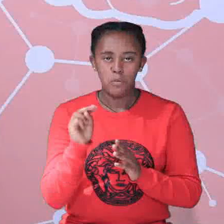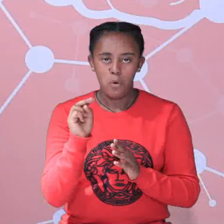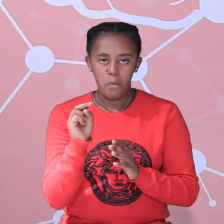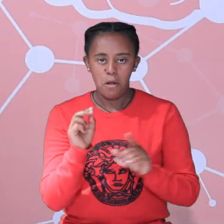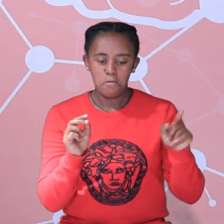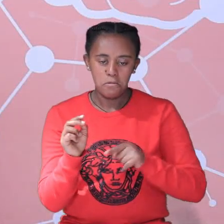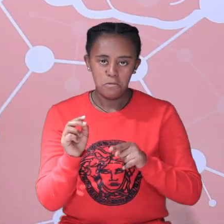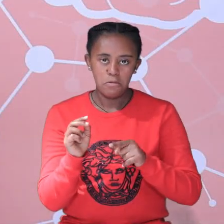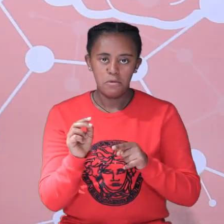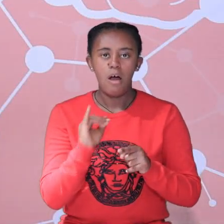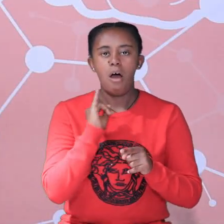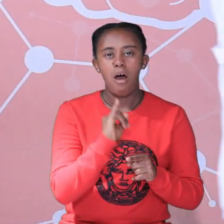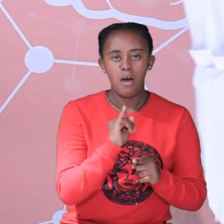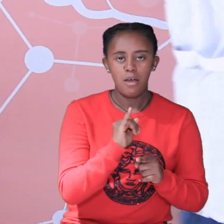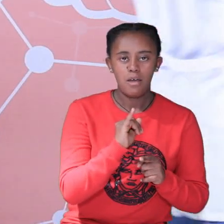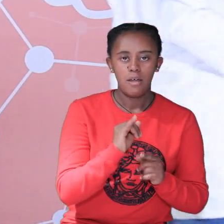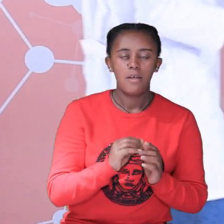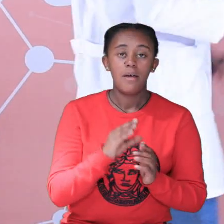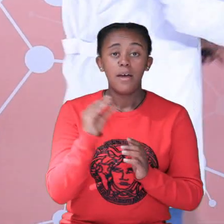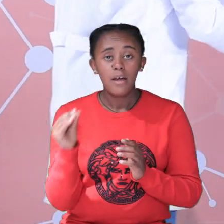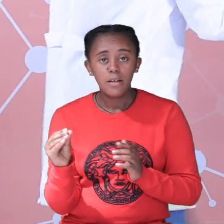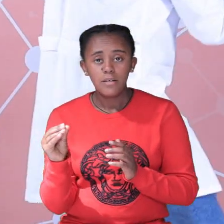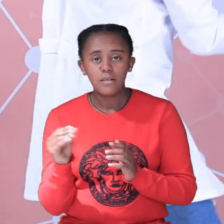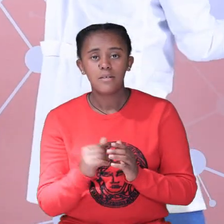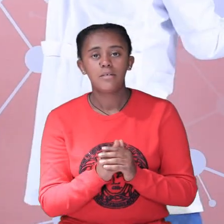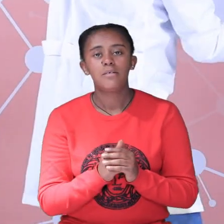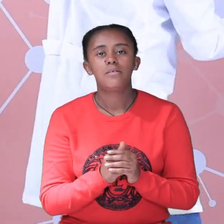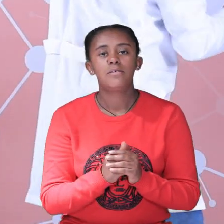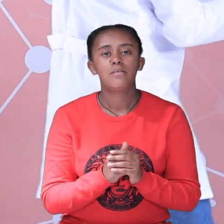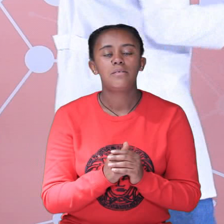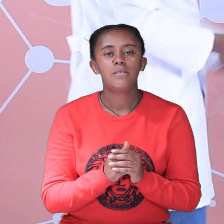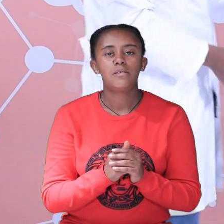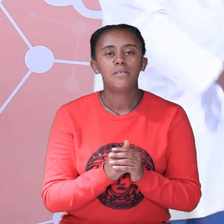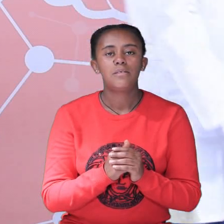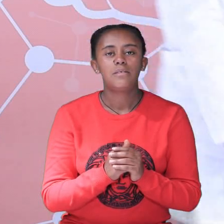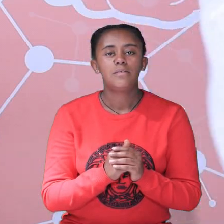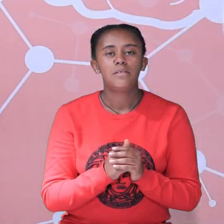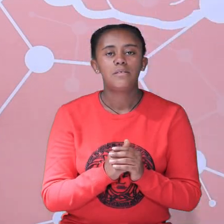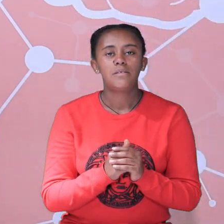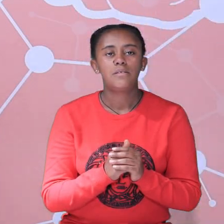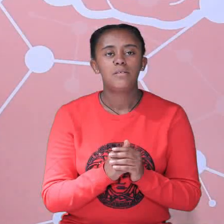Angle of incidence. So this is angle of incidence. Angle